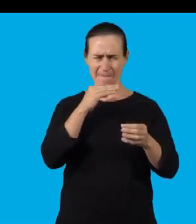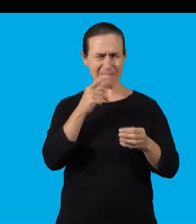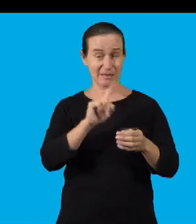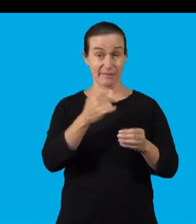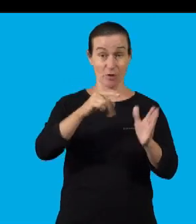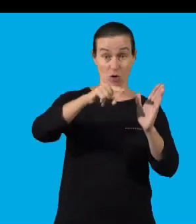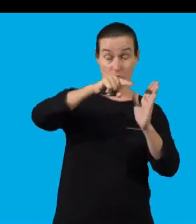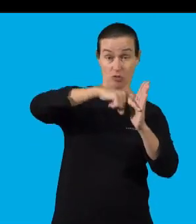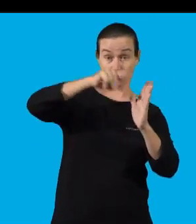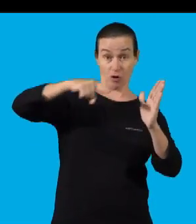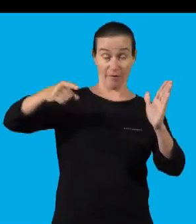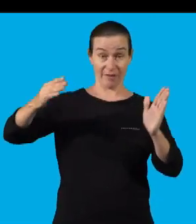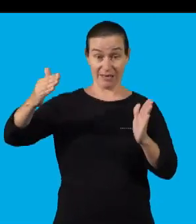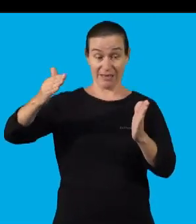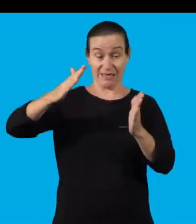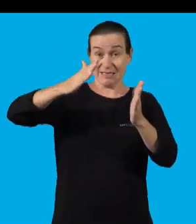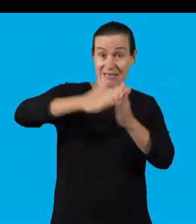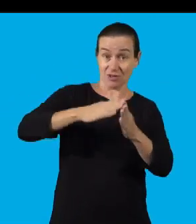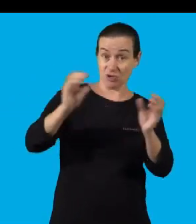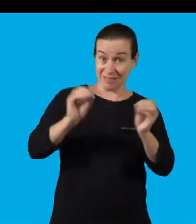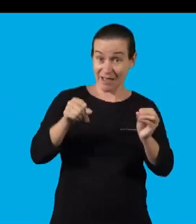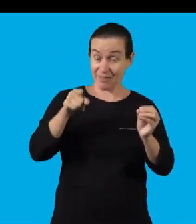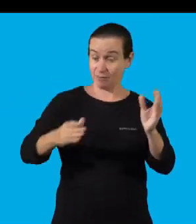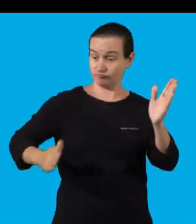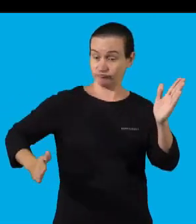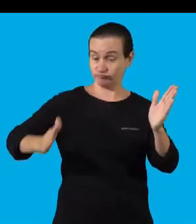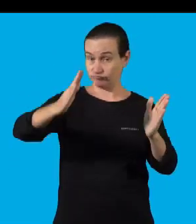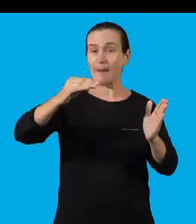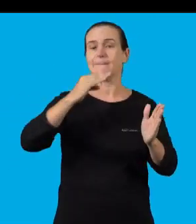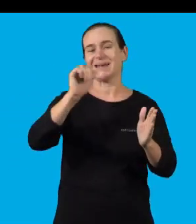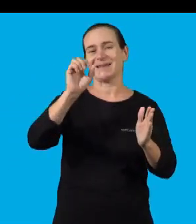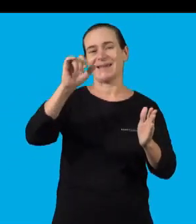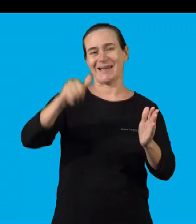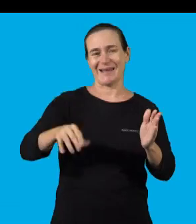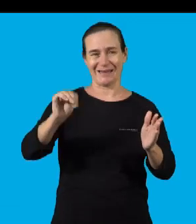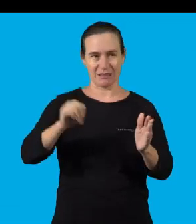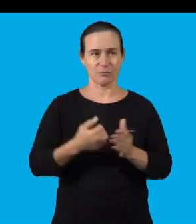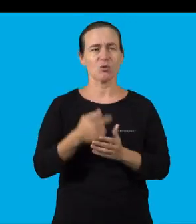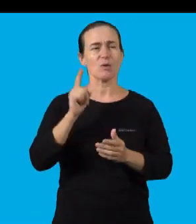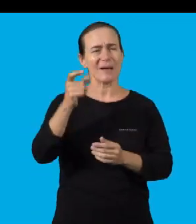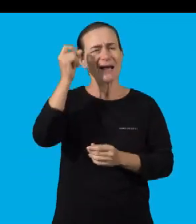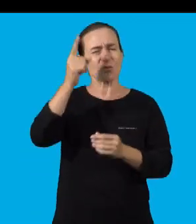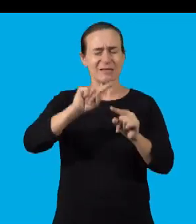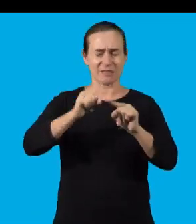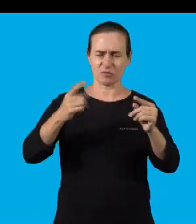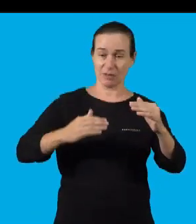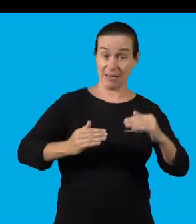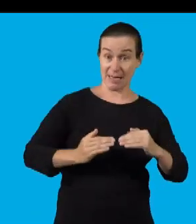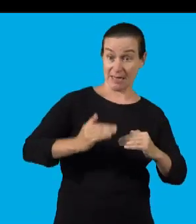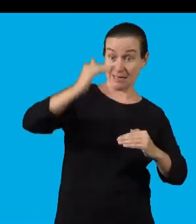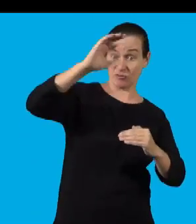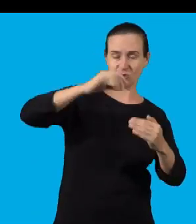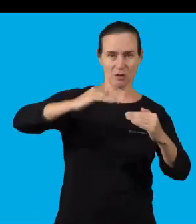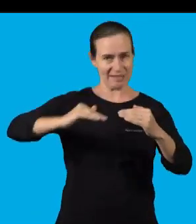graph does not touch, that of course is an asymptote. And of course, you should know the differences between an increasing and